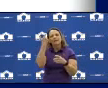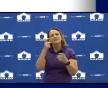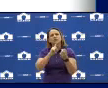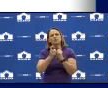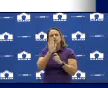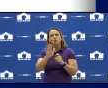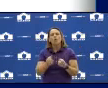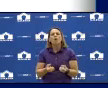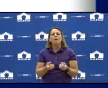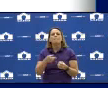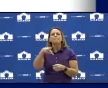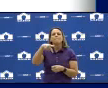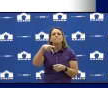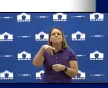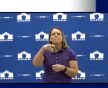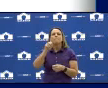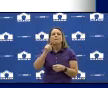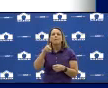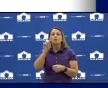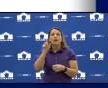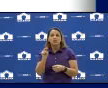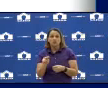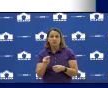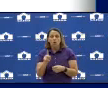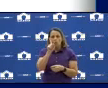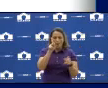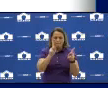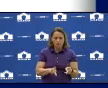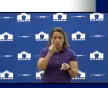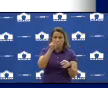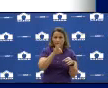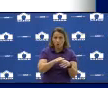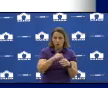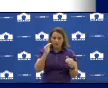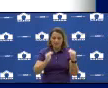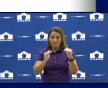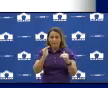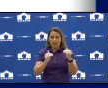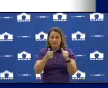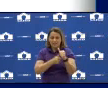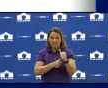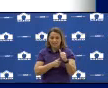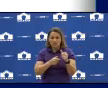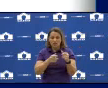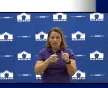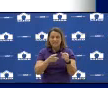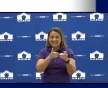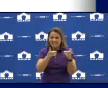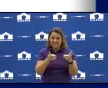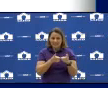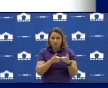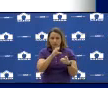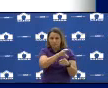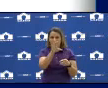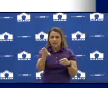population. So the idea is one person, one vote. So we need to balance the population in each single member district to be about close